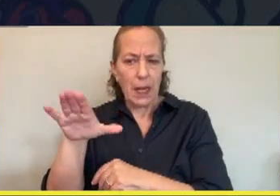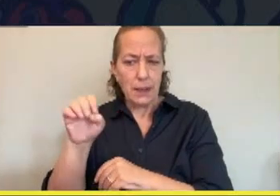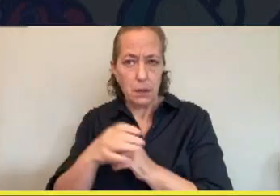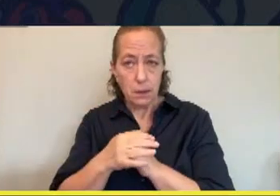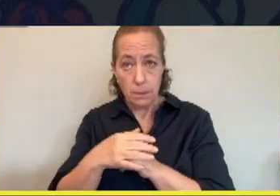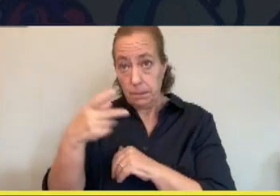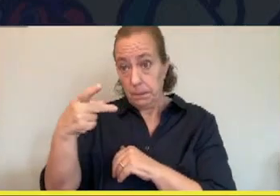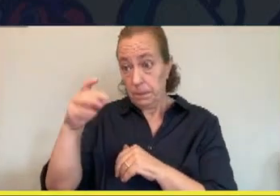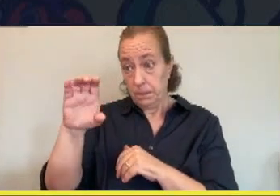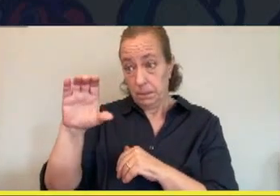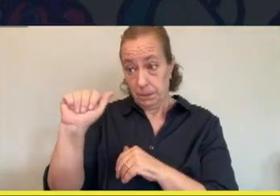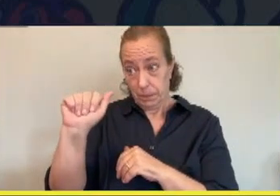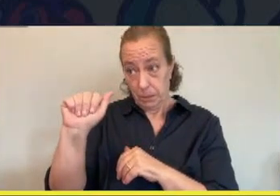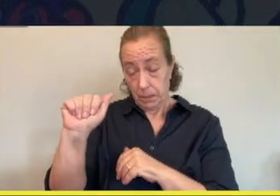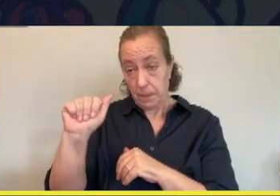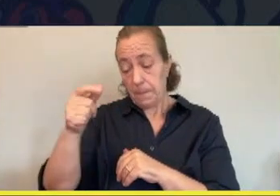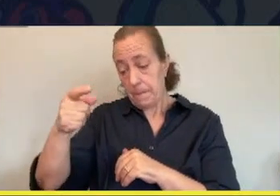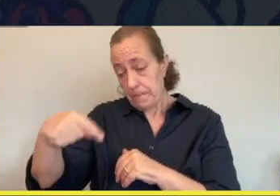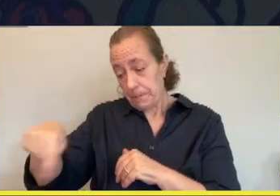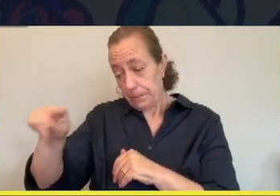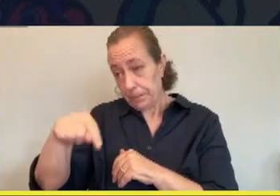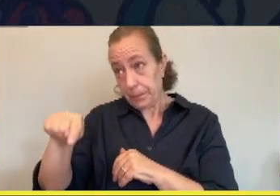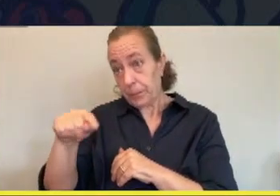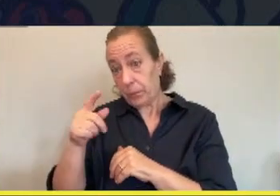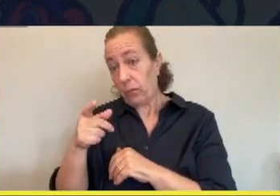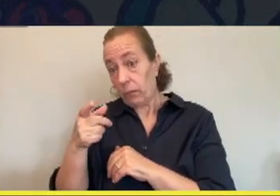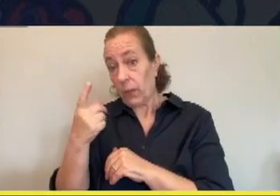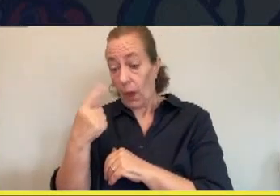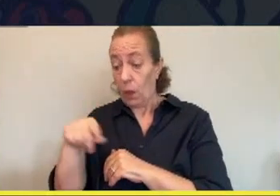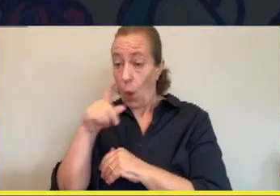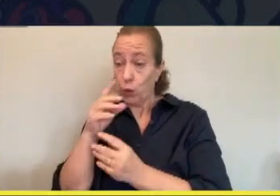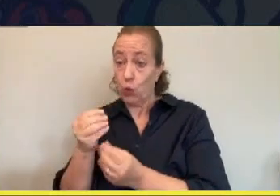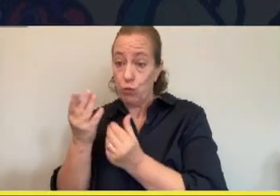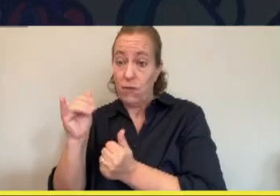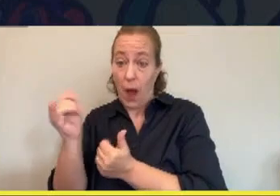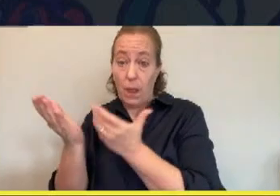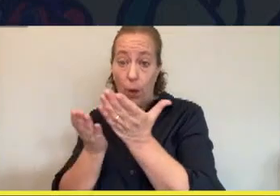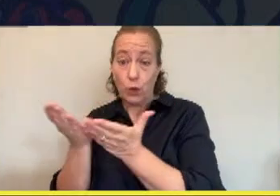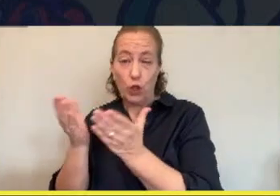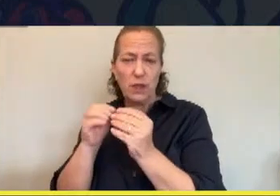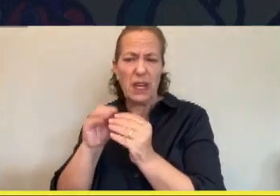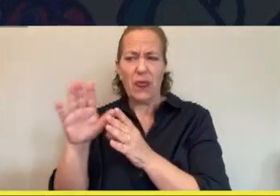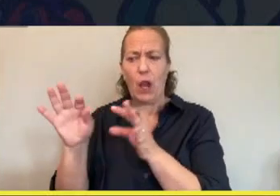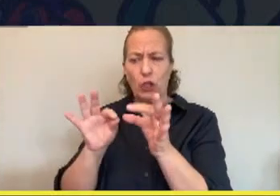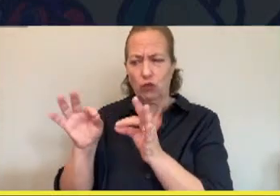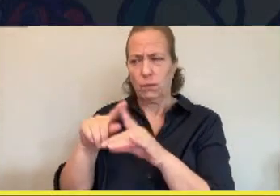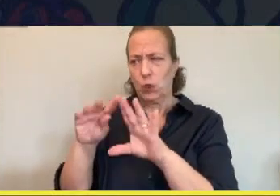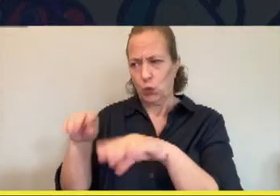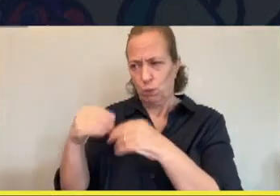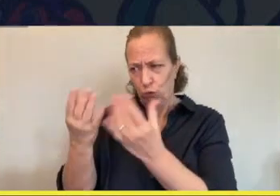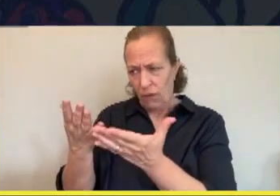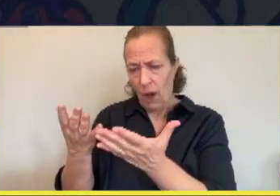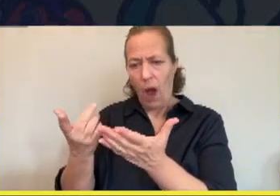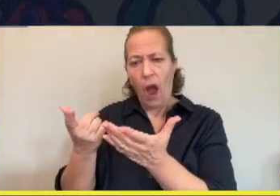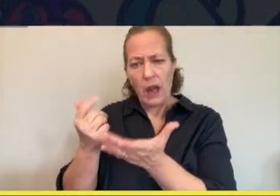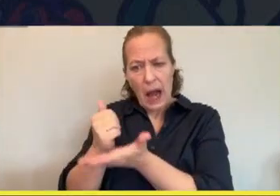paid workforce most likely to provide those services. It's in their description to provide, help with